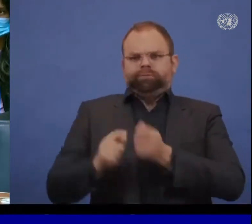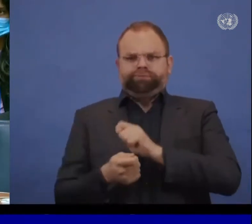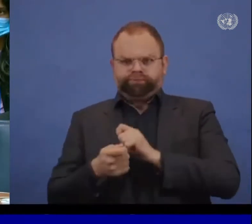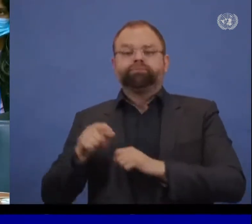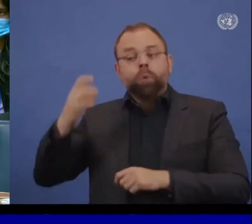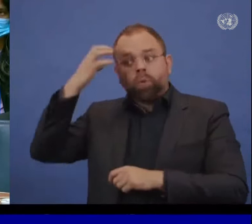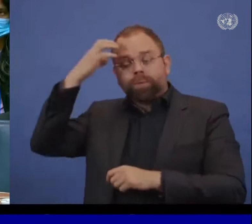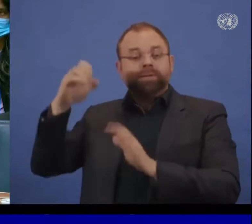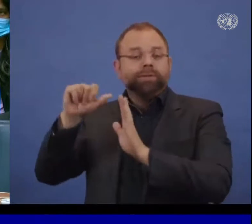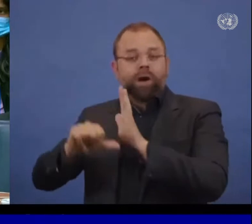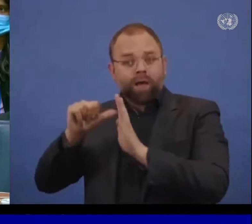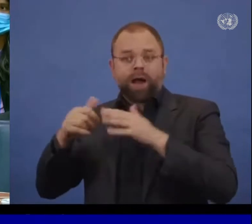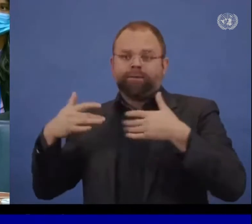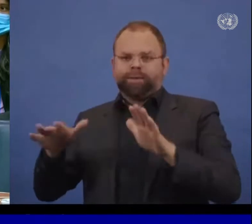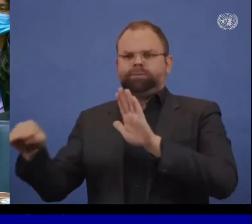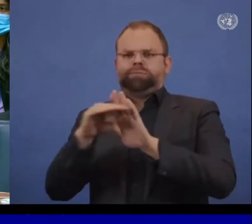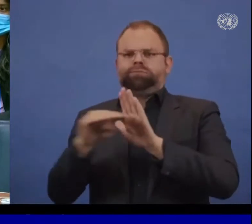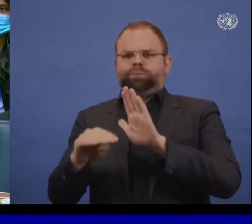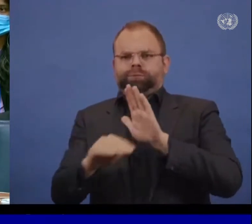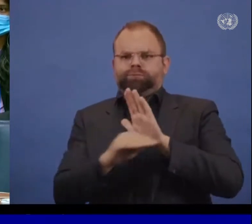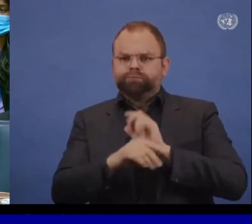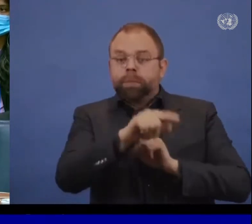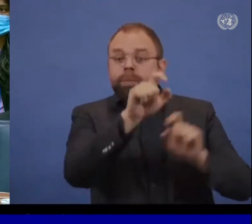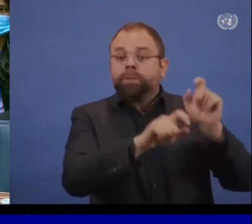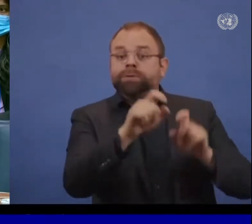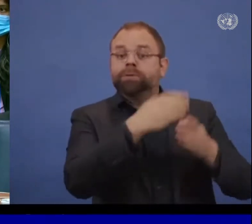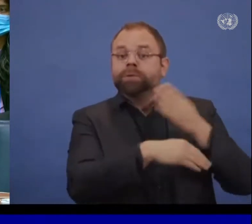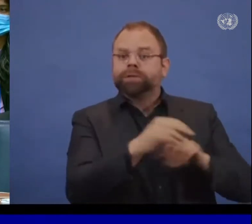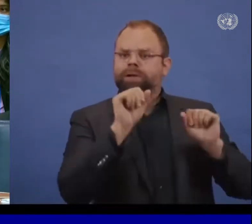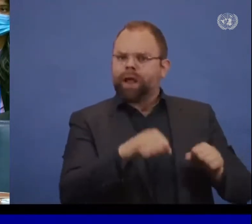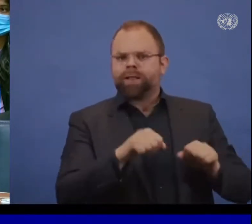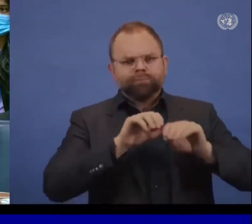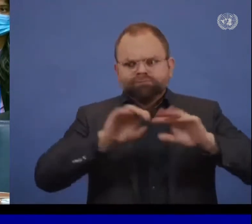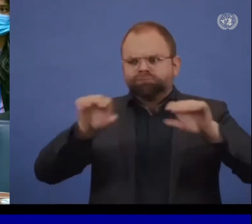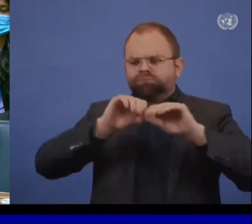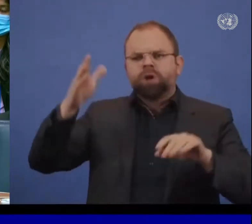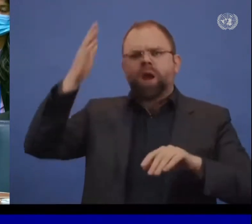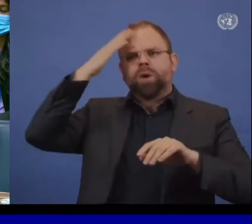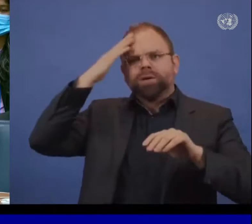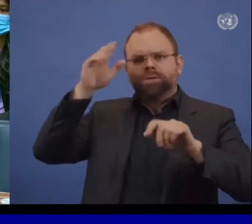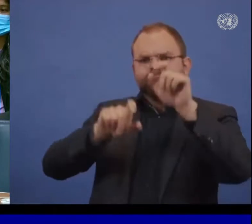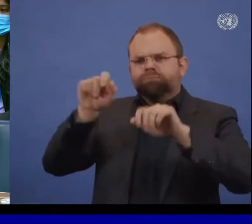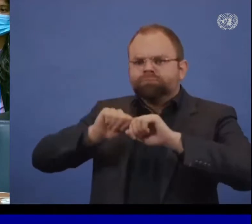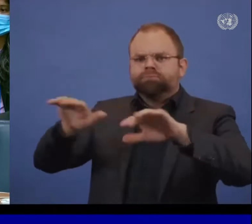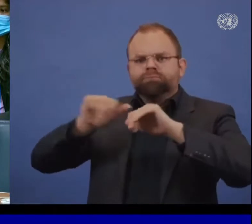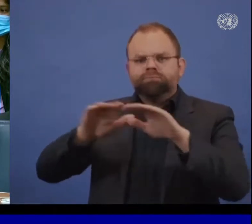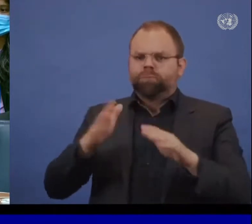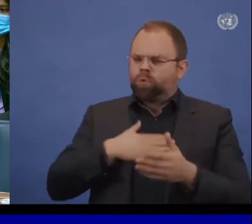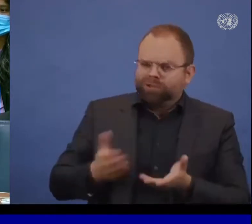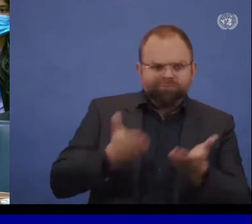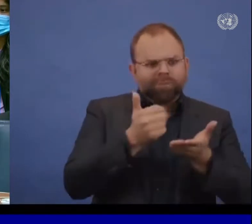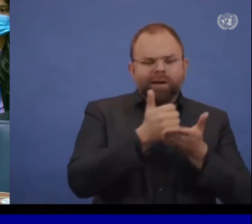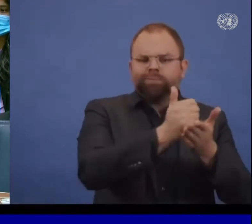National Council for Persons with Disabilities and a National Secretariat for Persons with Disabilities with the mandate to ensure